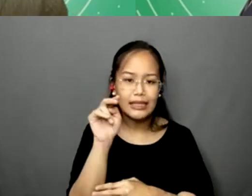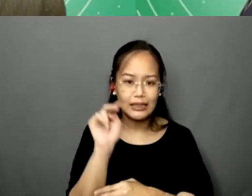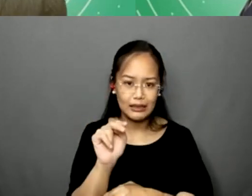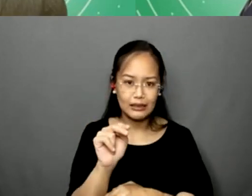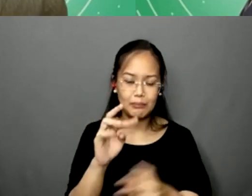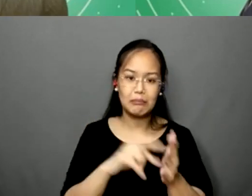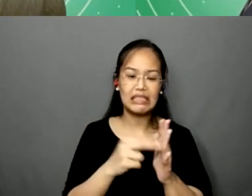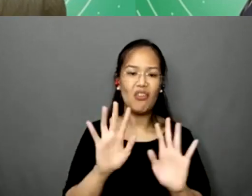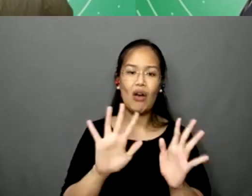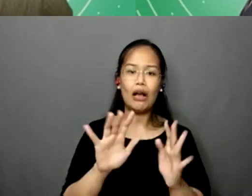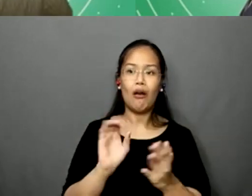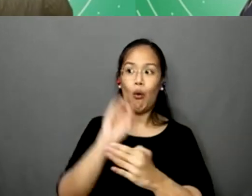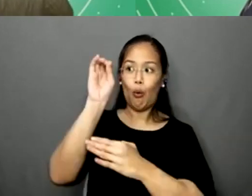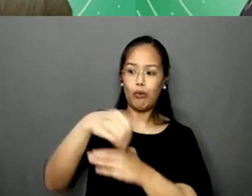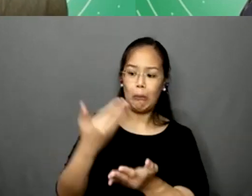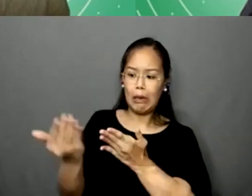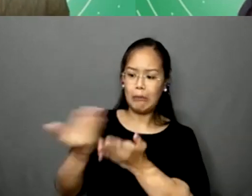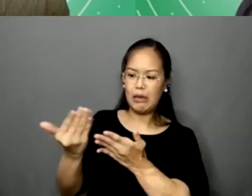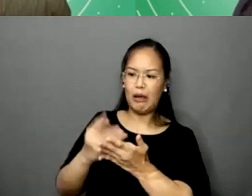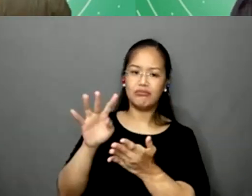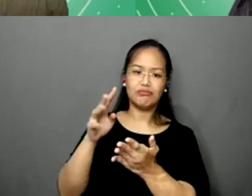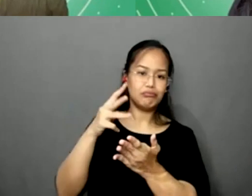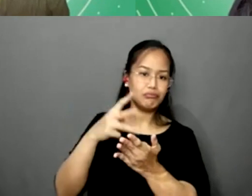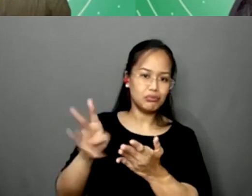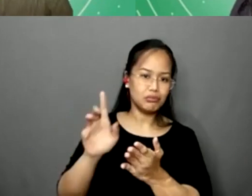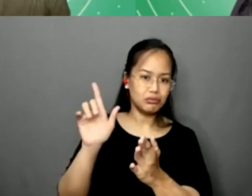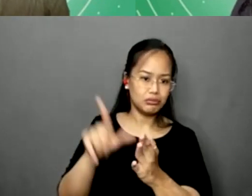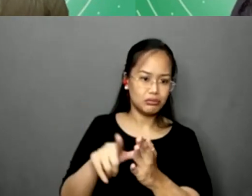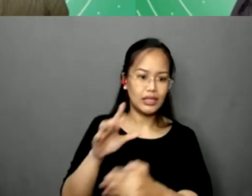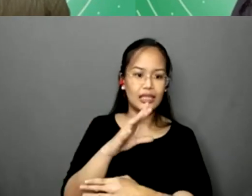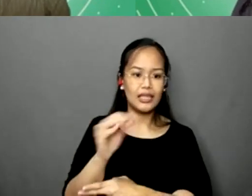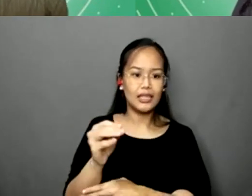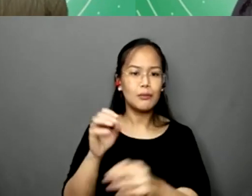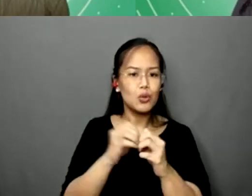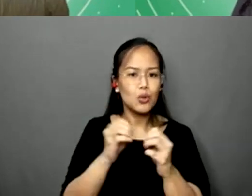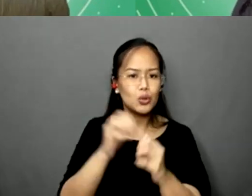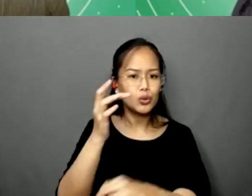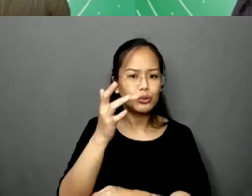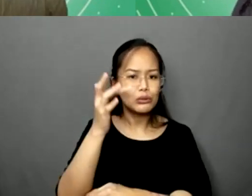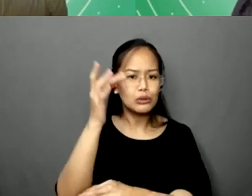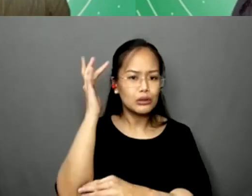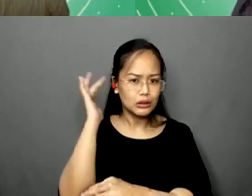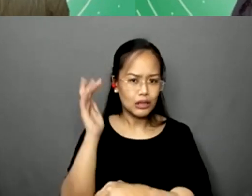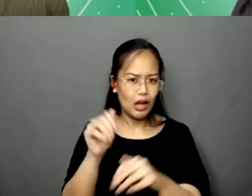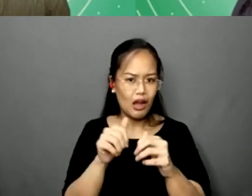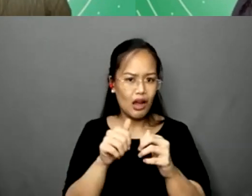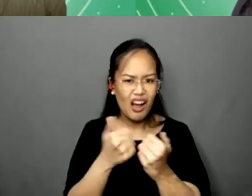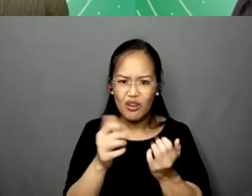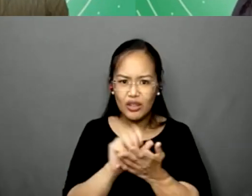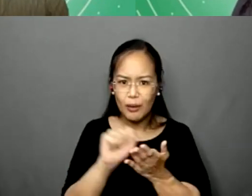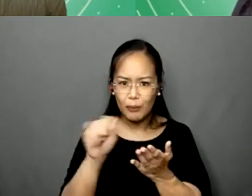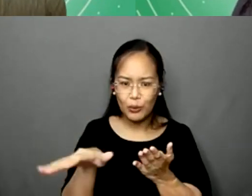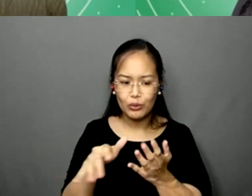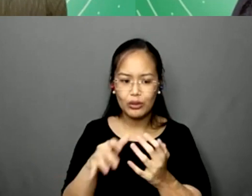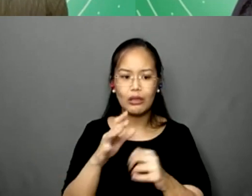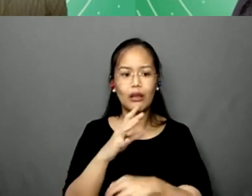promoting wastage is important. It also depends on the disposal and being more conscious of how you dispose and plan of the product. It's also kind